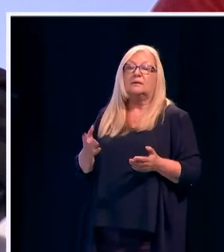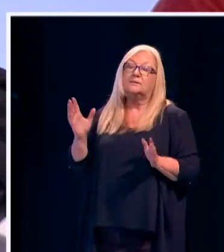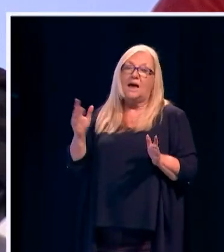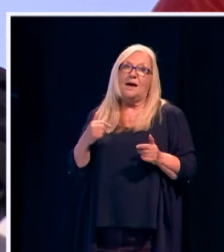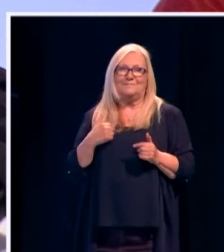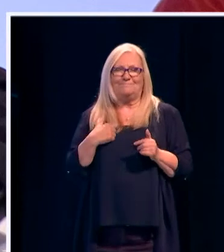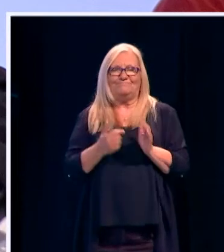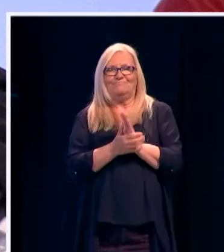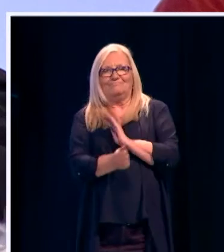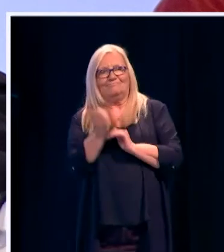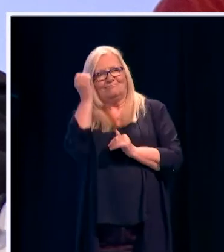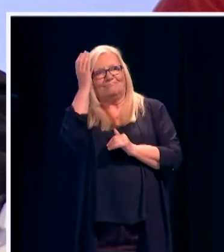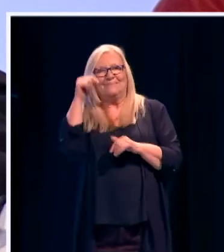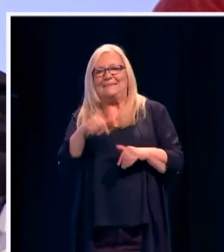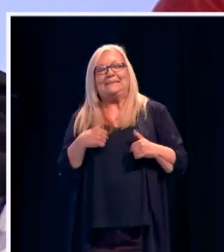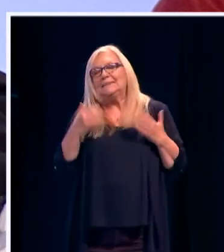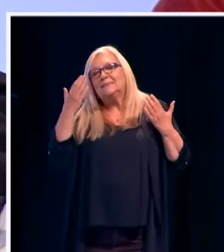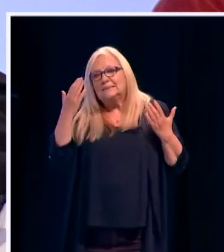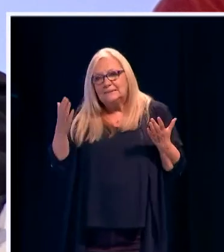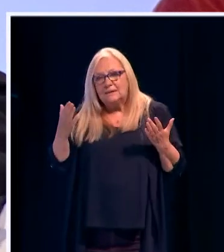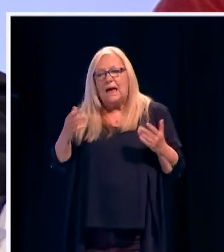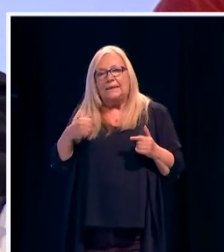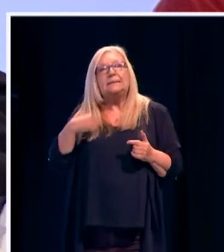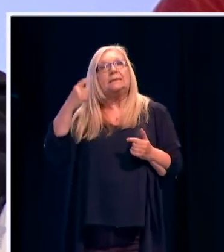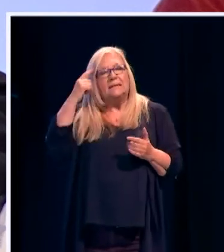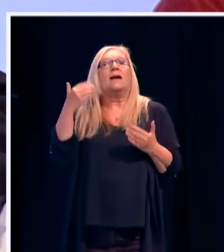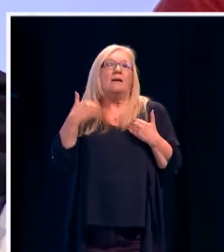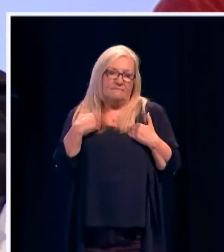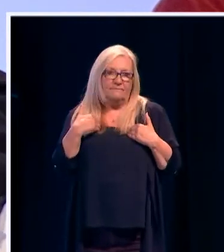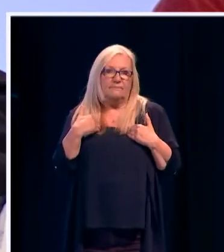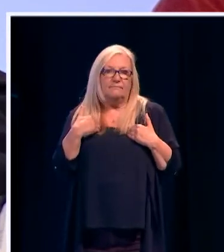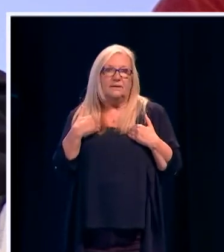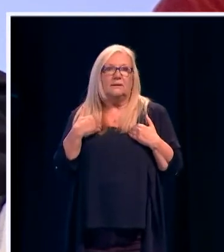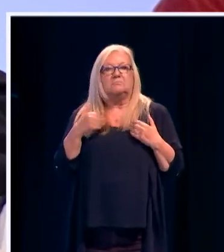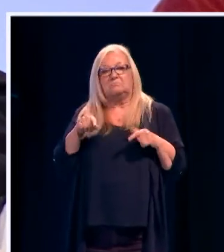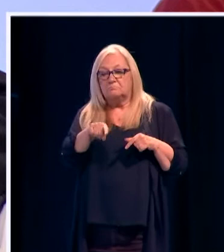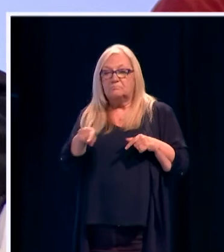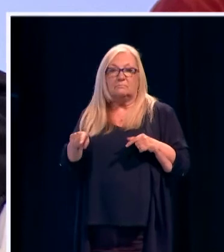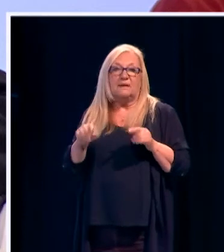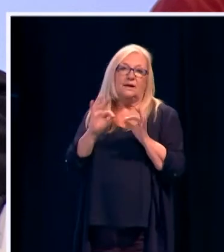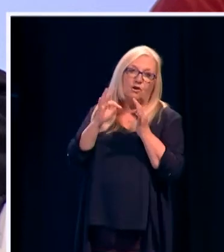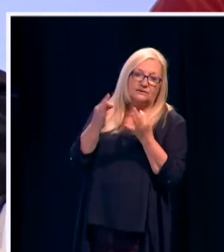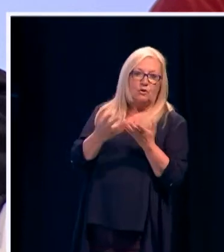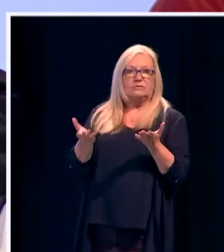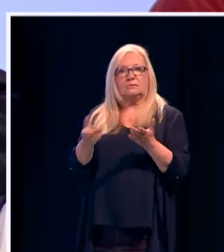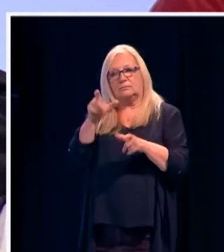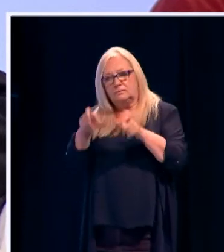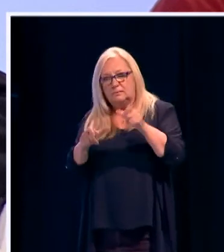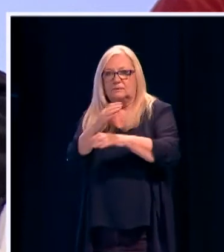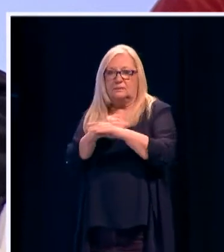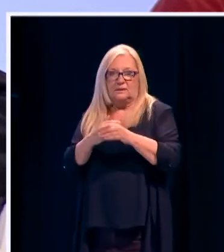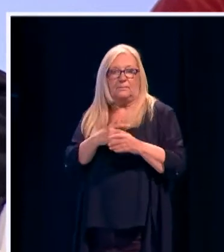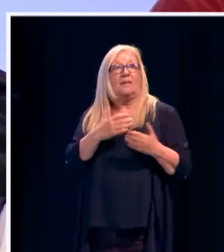matter, but I think that there is a public subsidies for federations and associations of persons with